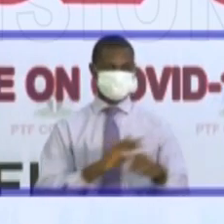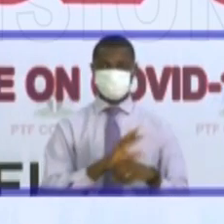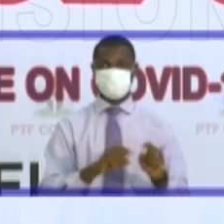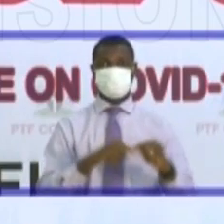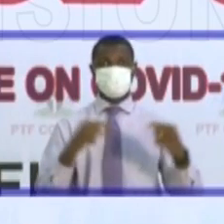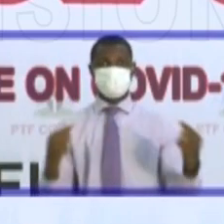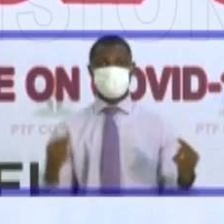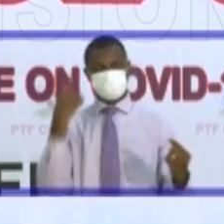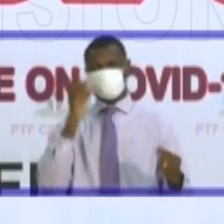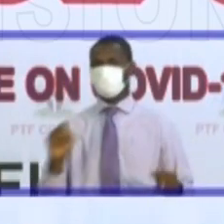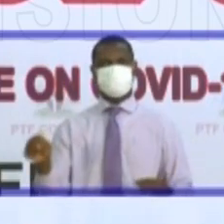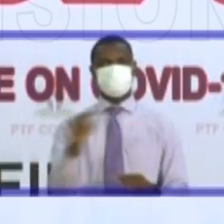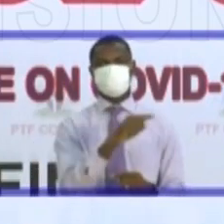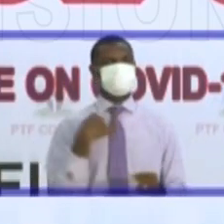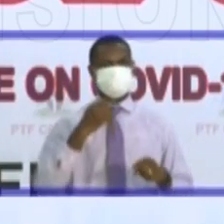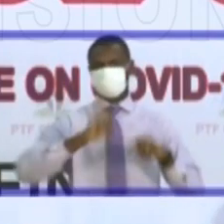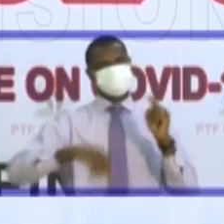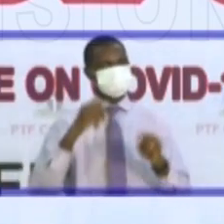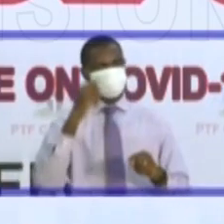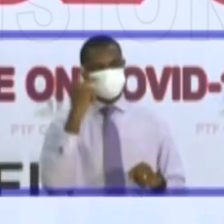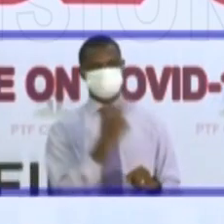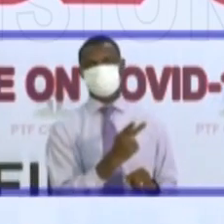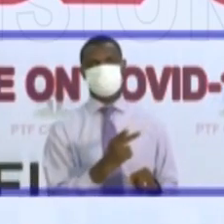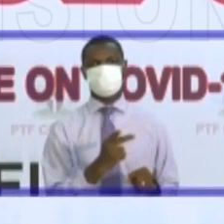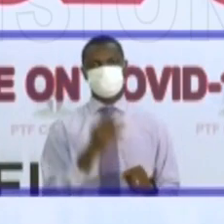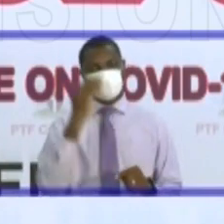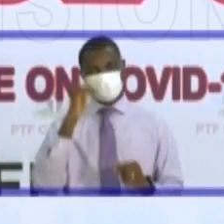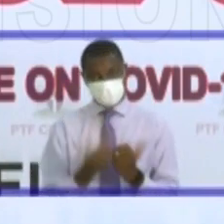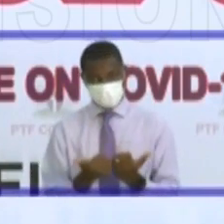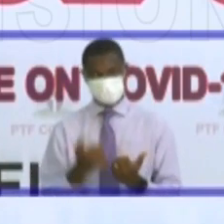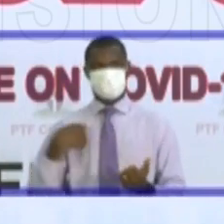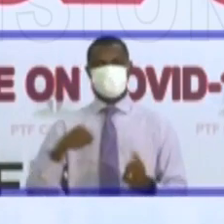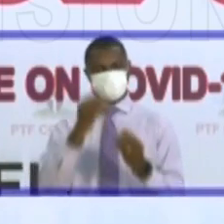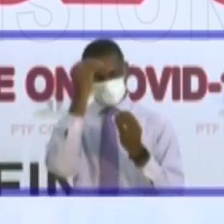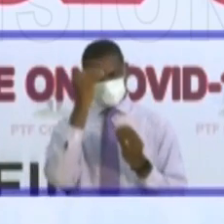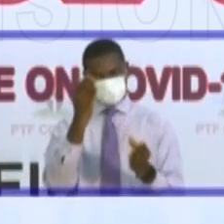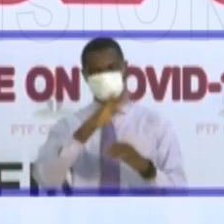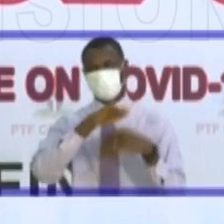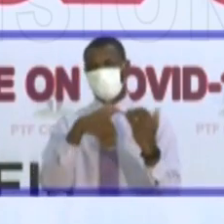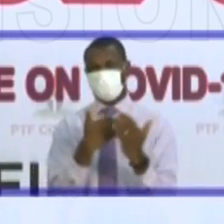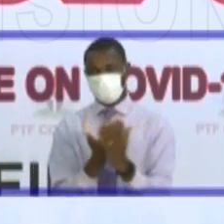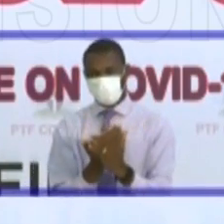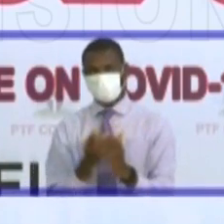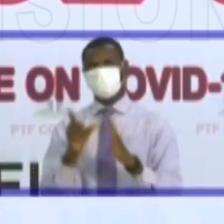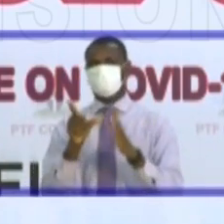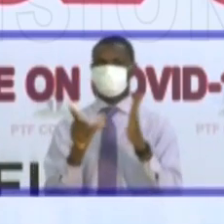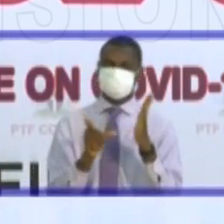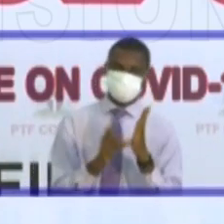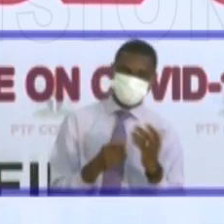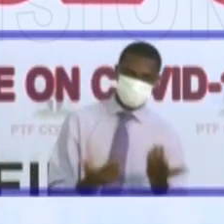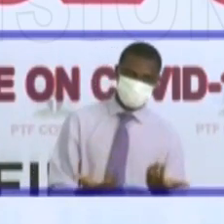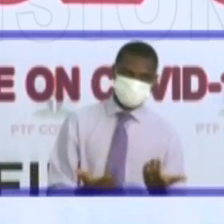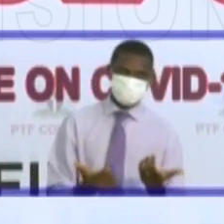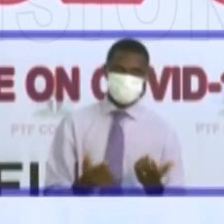enemy by adhering to the guidelines and protocols for COVID-19, which